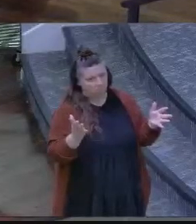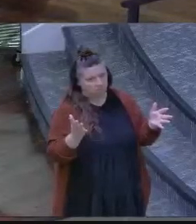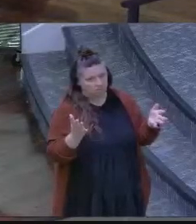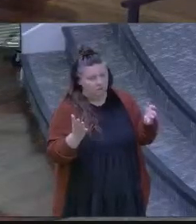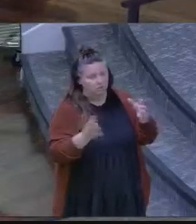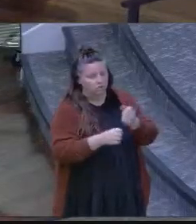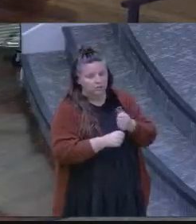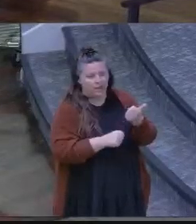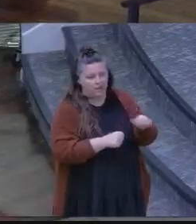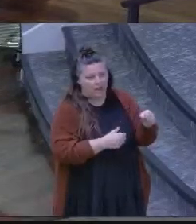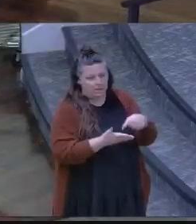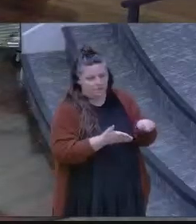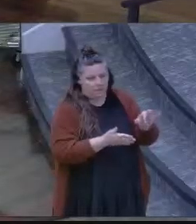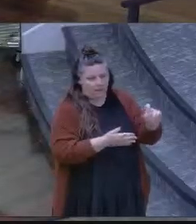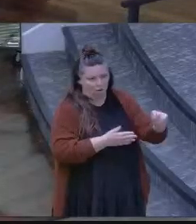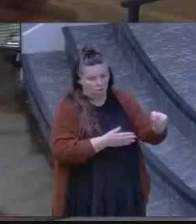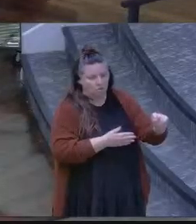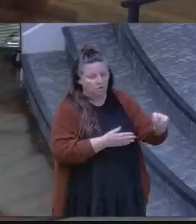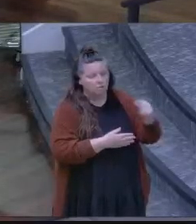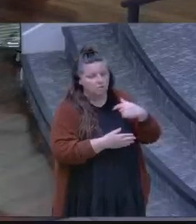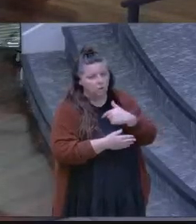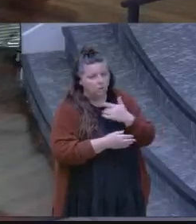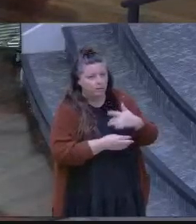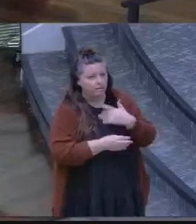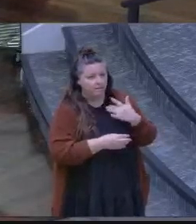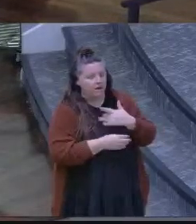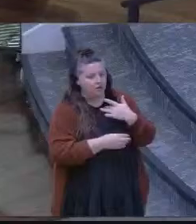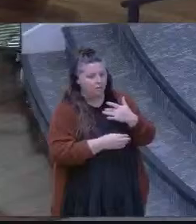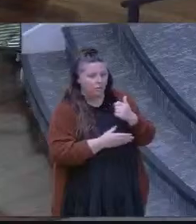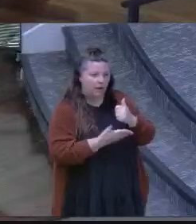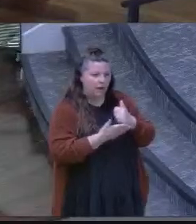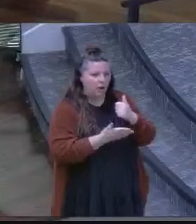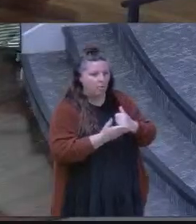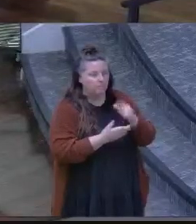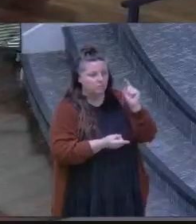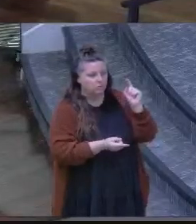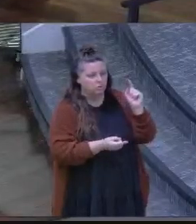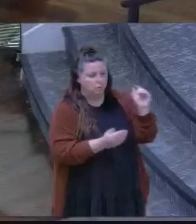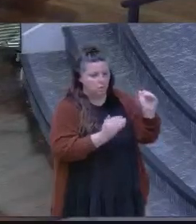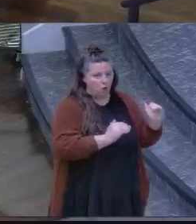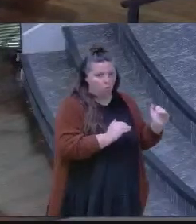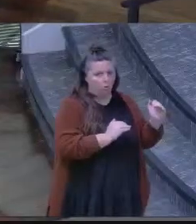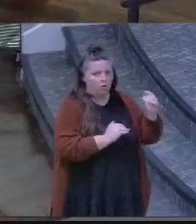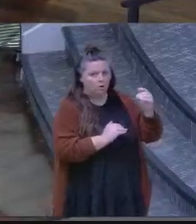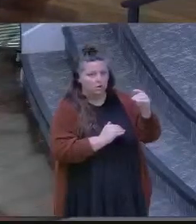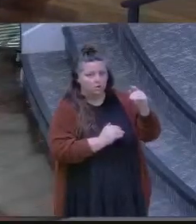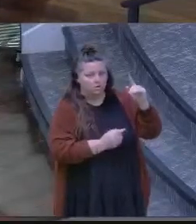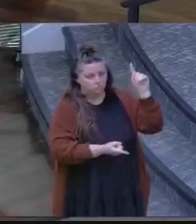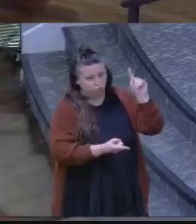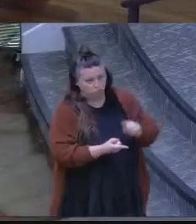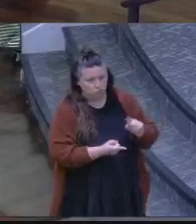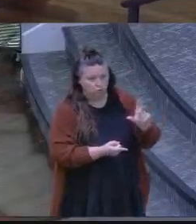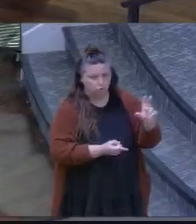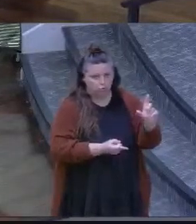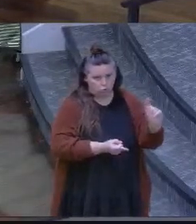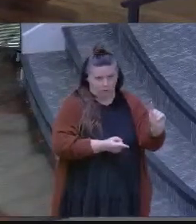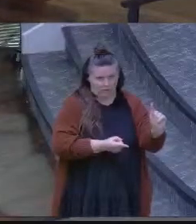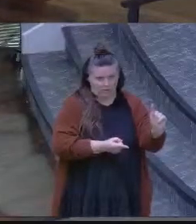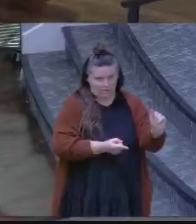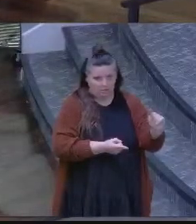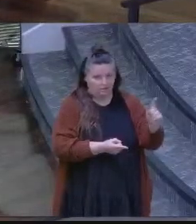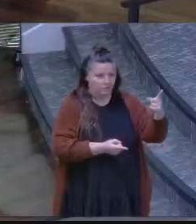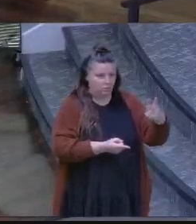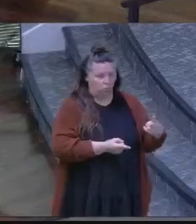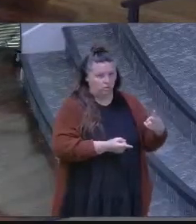did feel like it was helpful to lower that number for PSERS all the way down to 20, so it's a third less days that they have